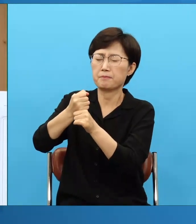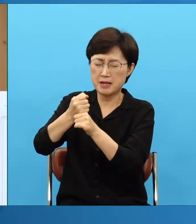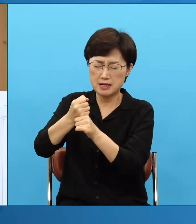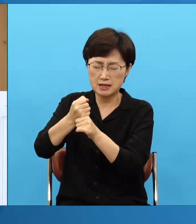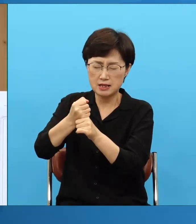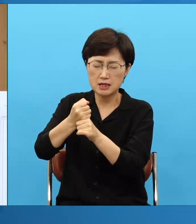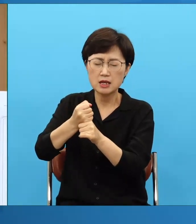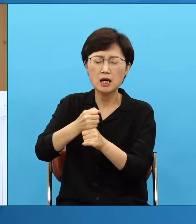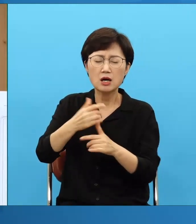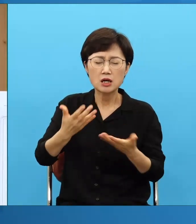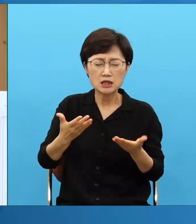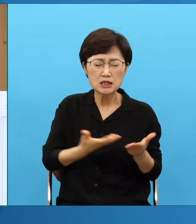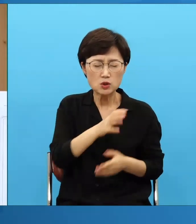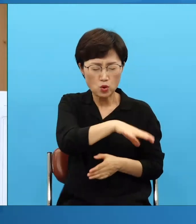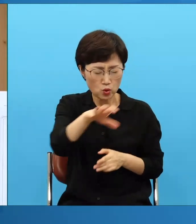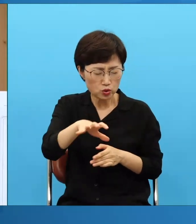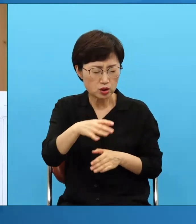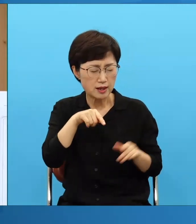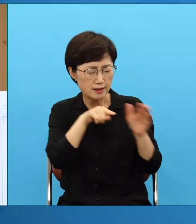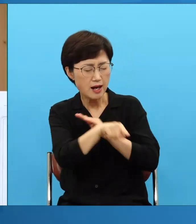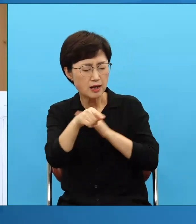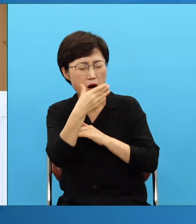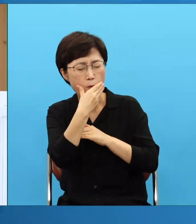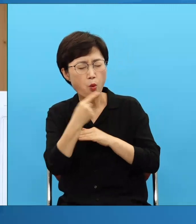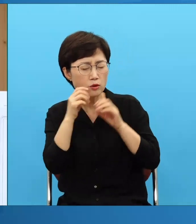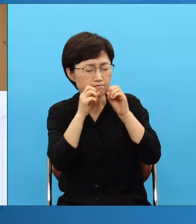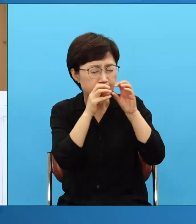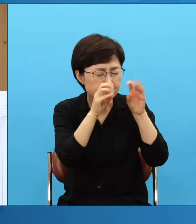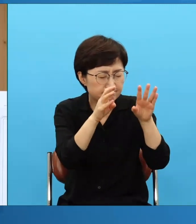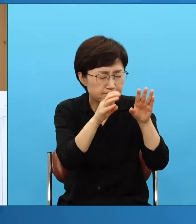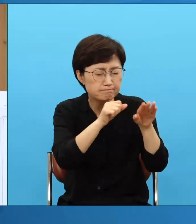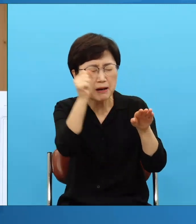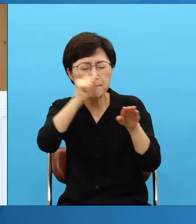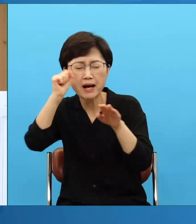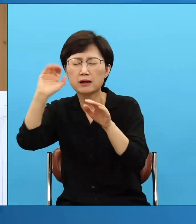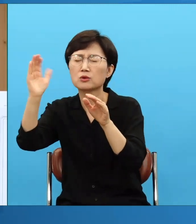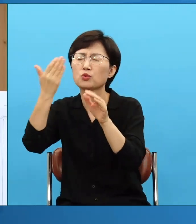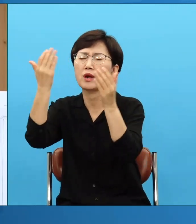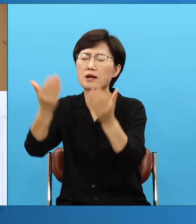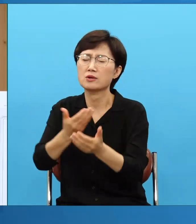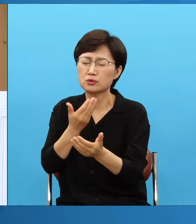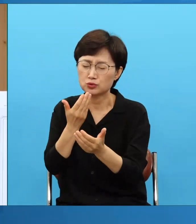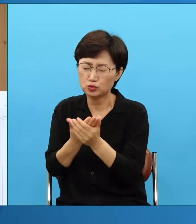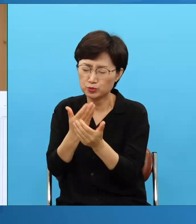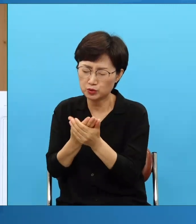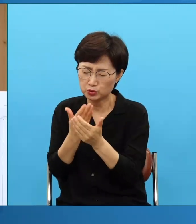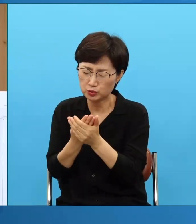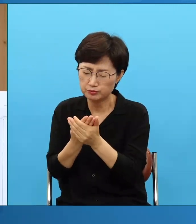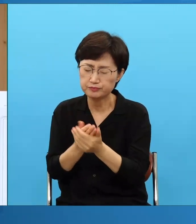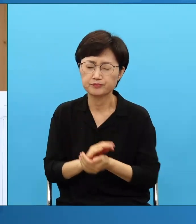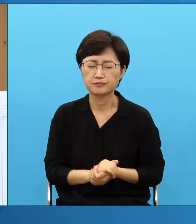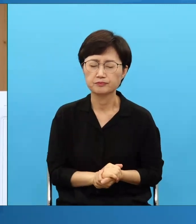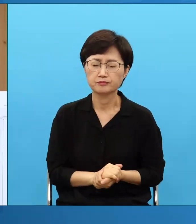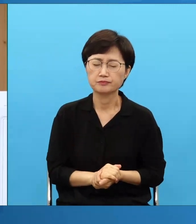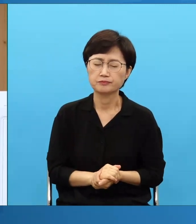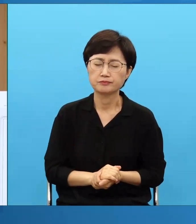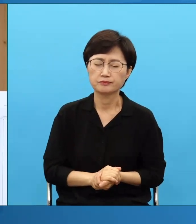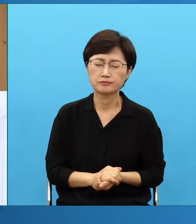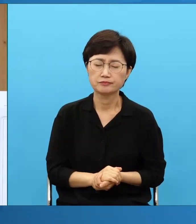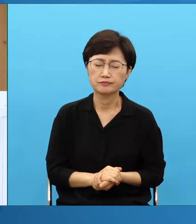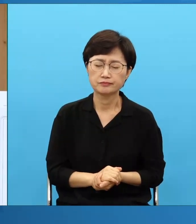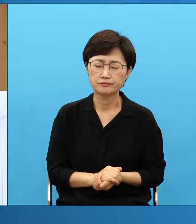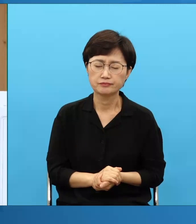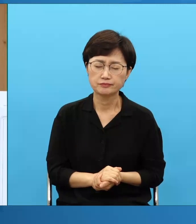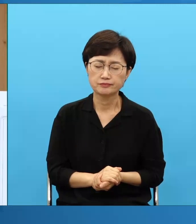May the word you give to us be imprinted and rooted within us and open up our spiritual eyes to see the covenant so that we may enjoy the answers of word fulfillment in our